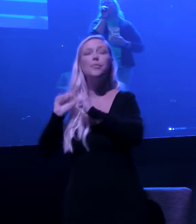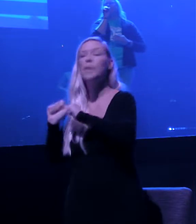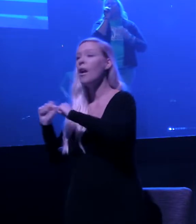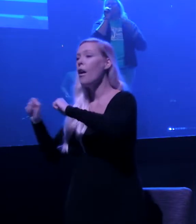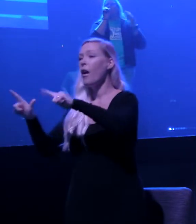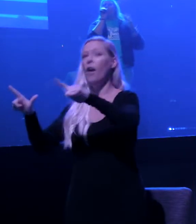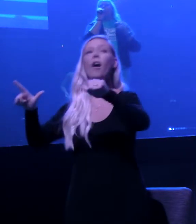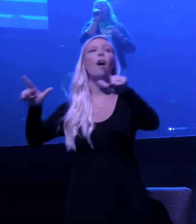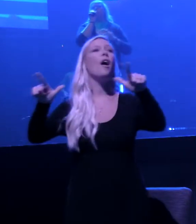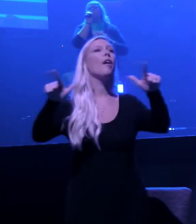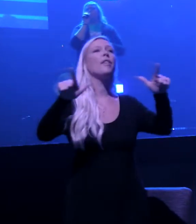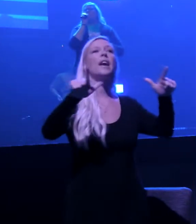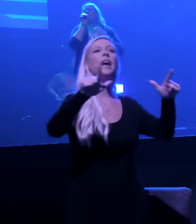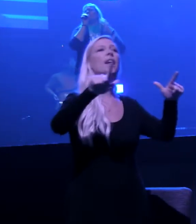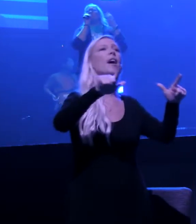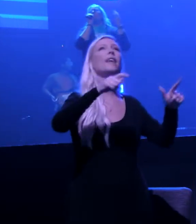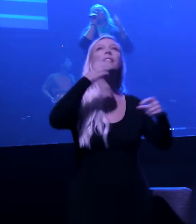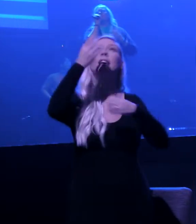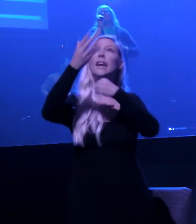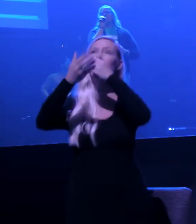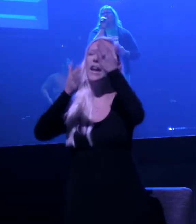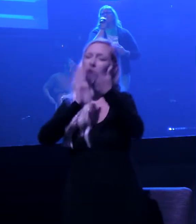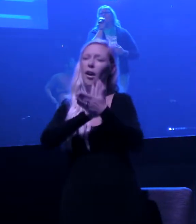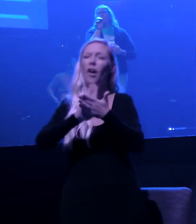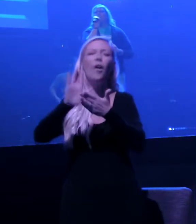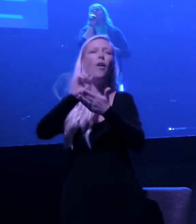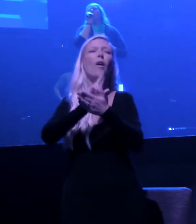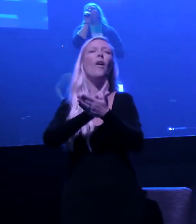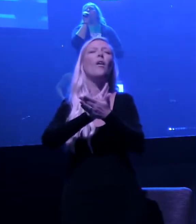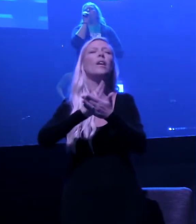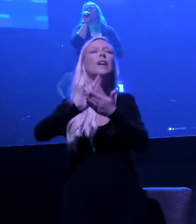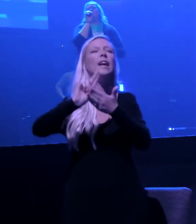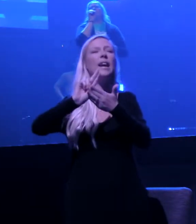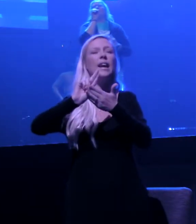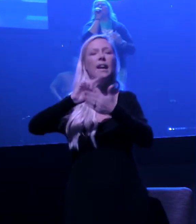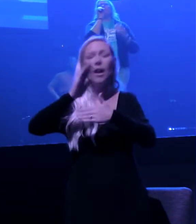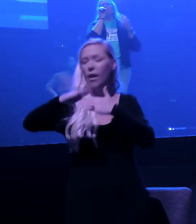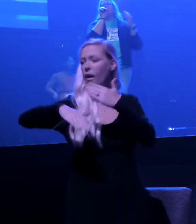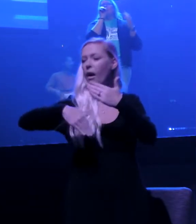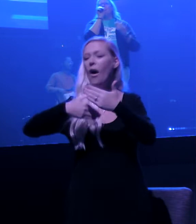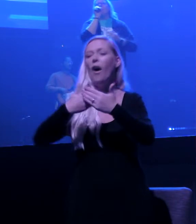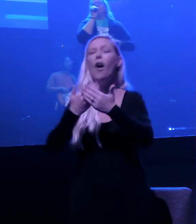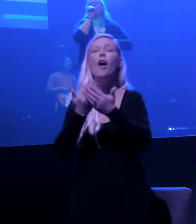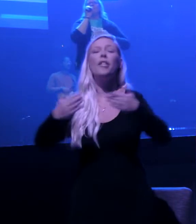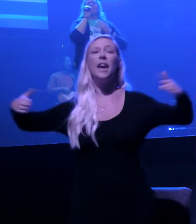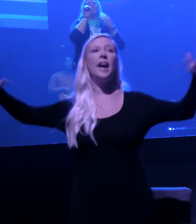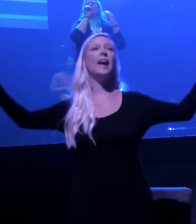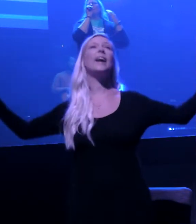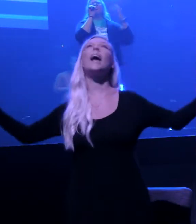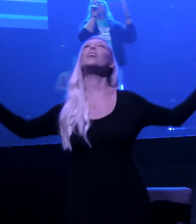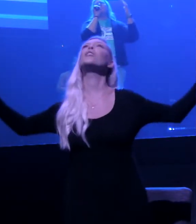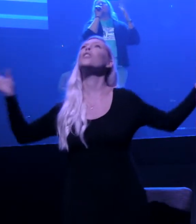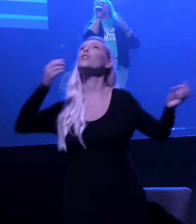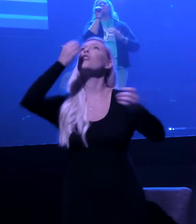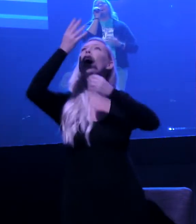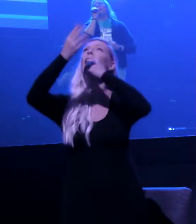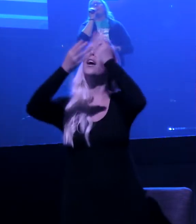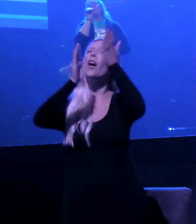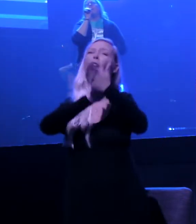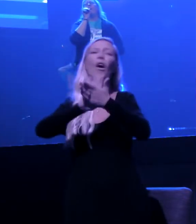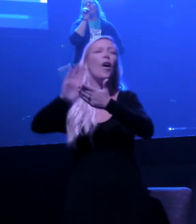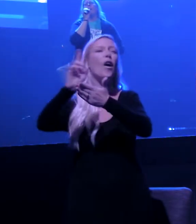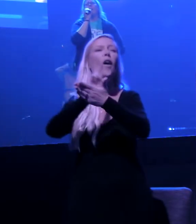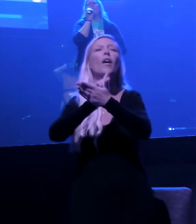Holy, all the earth singing holy, all the angels